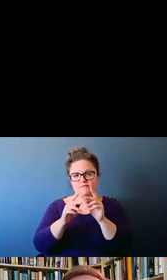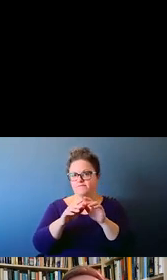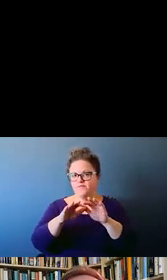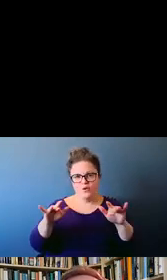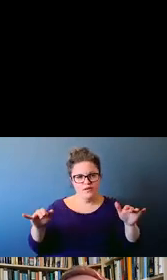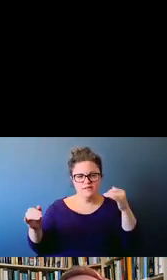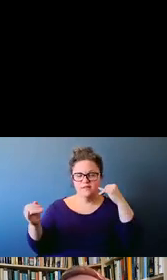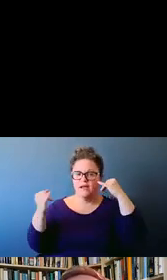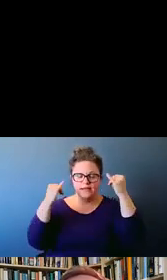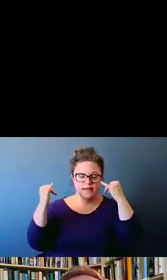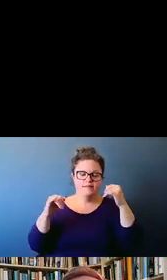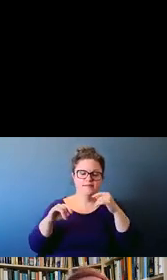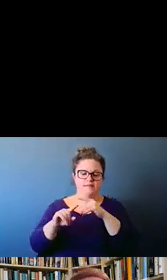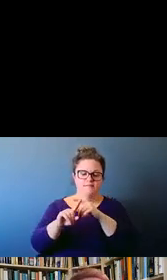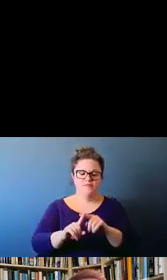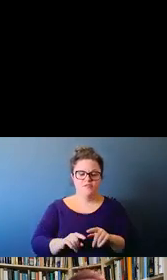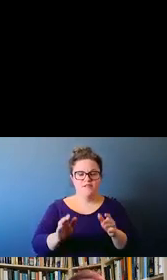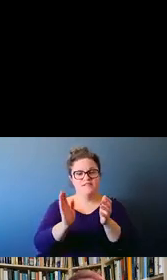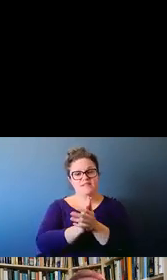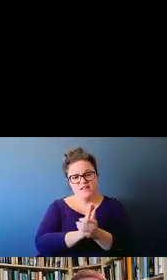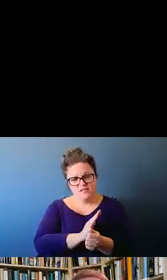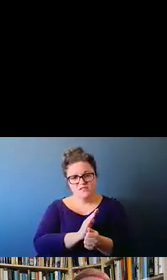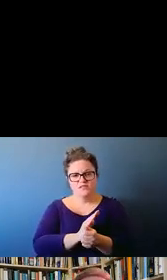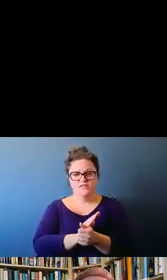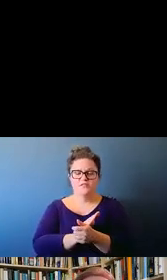of different skills and tasks, but we will also